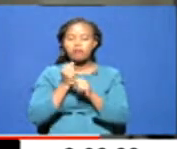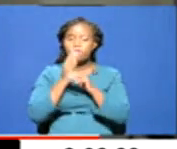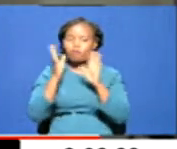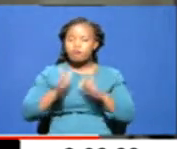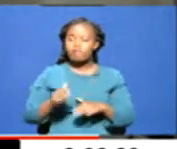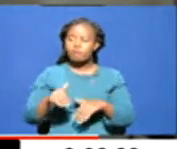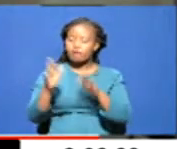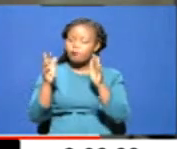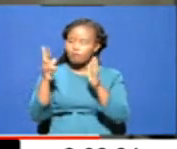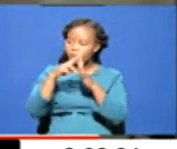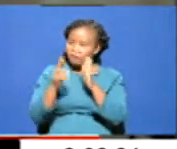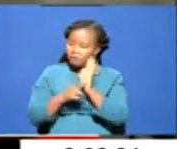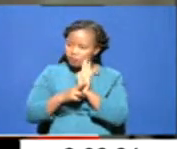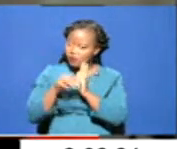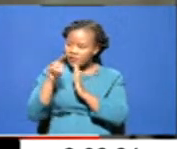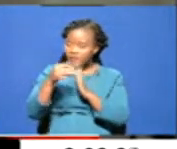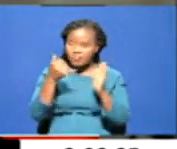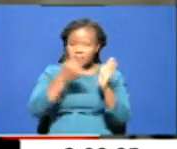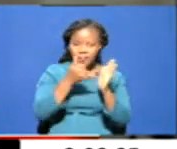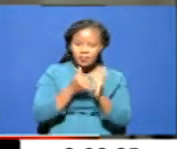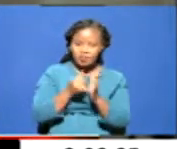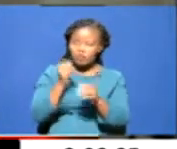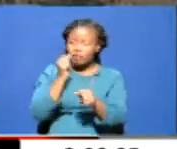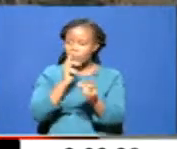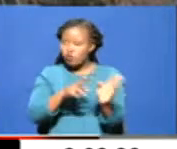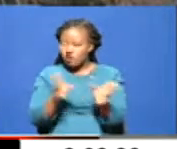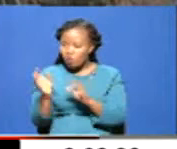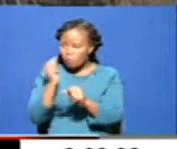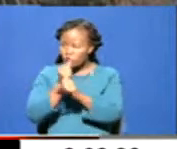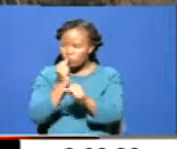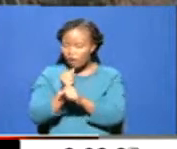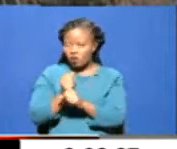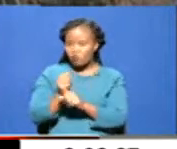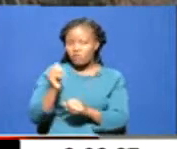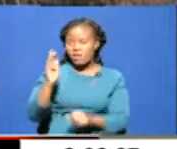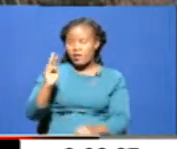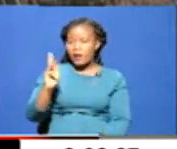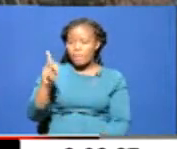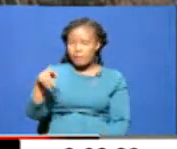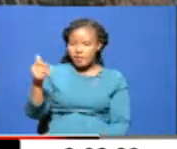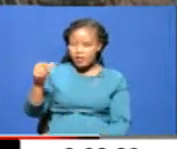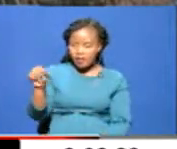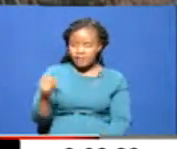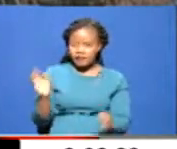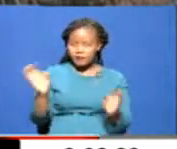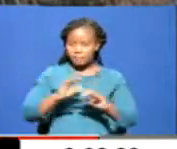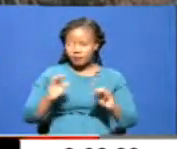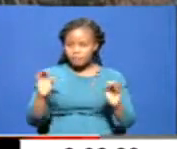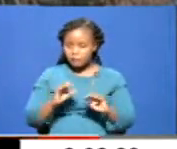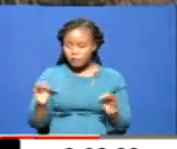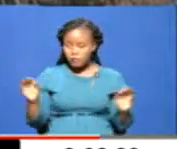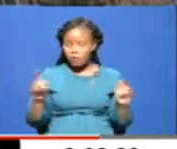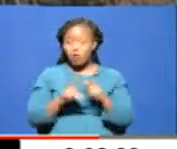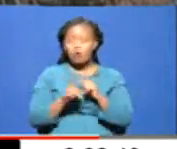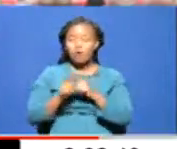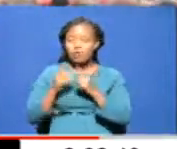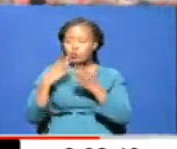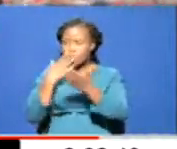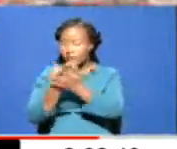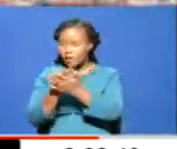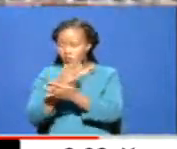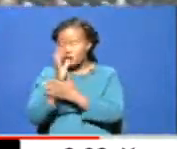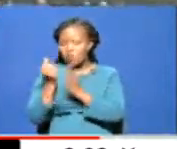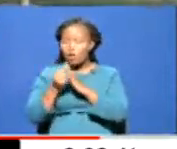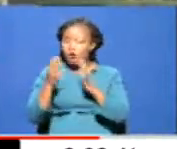part of the regular operations of the NPS. President Kenyatta charged that the seamless manner in which the service adapted to the new